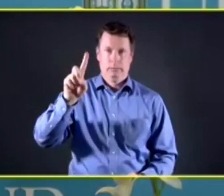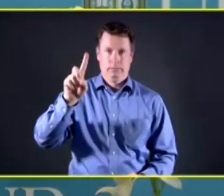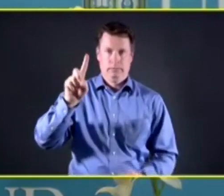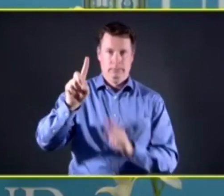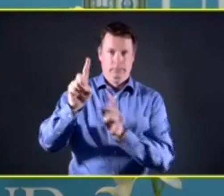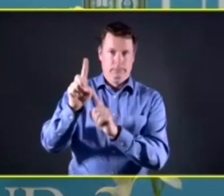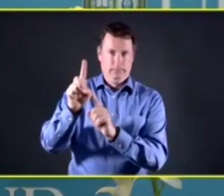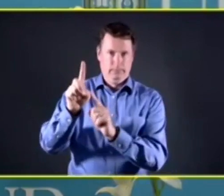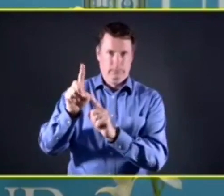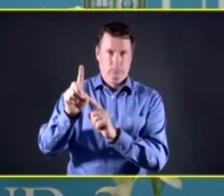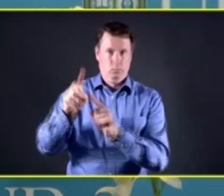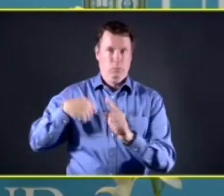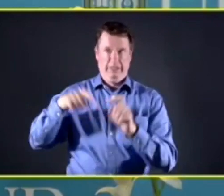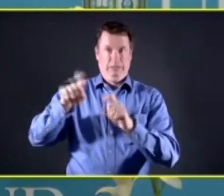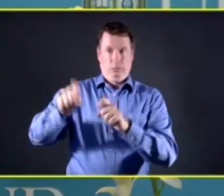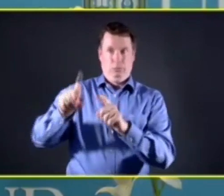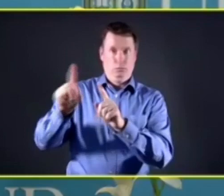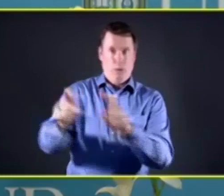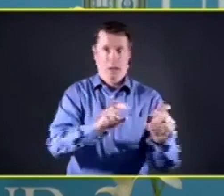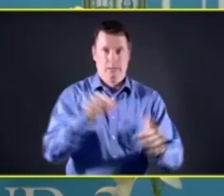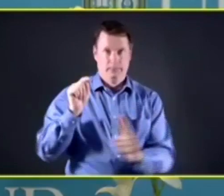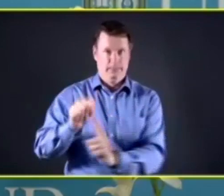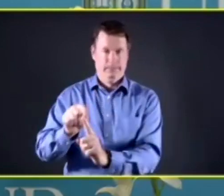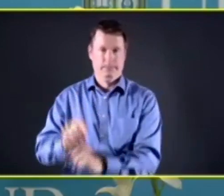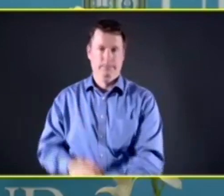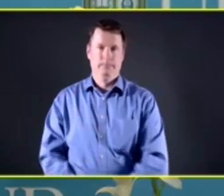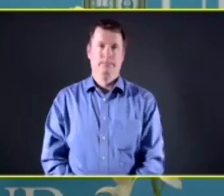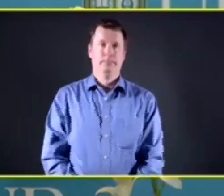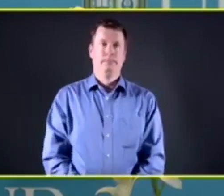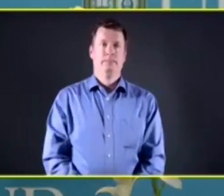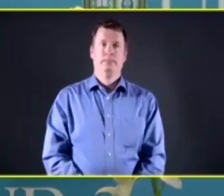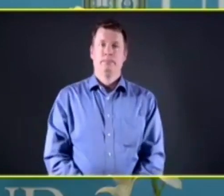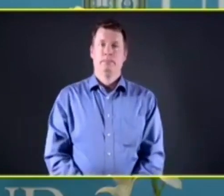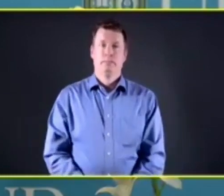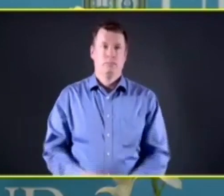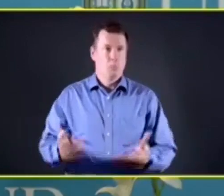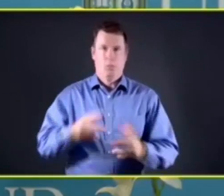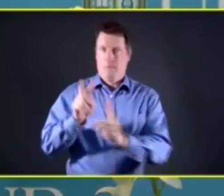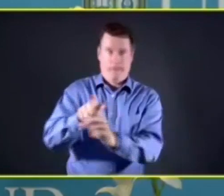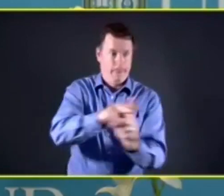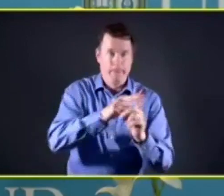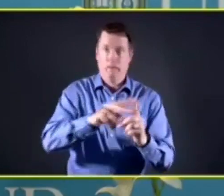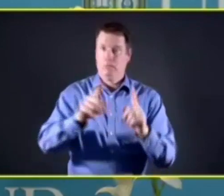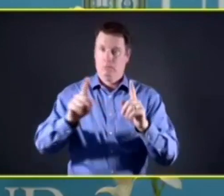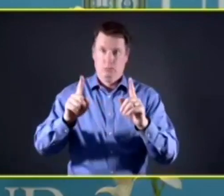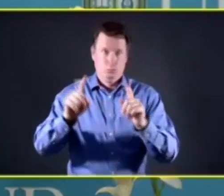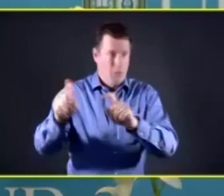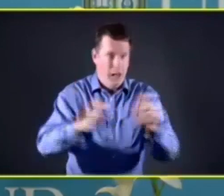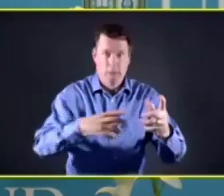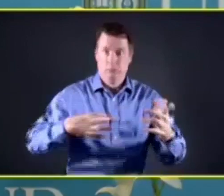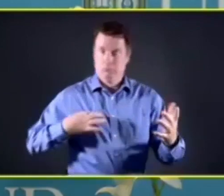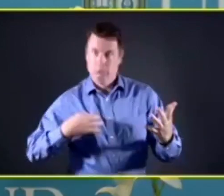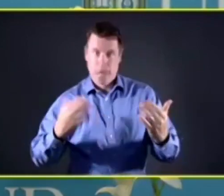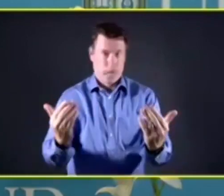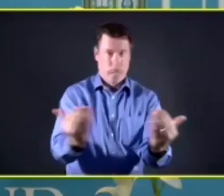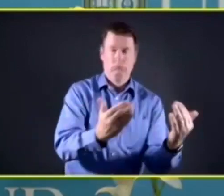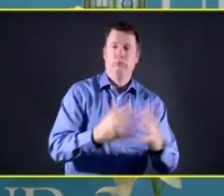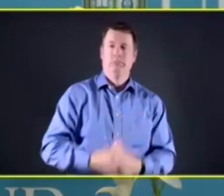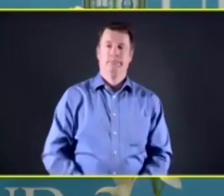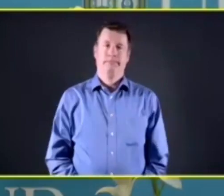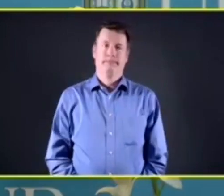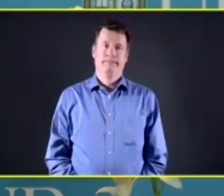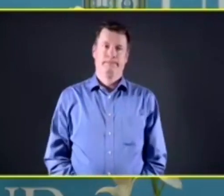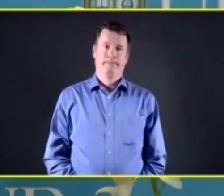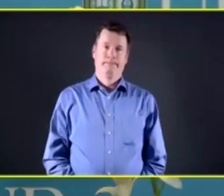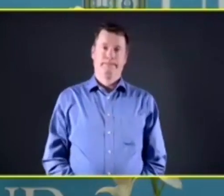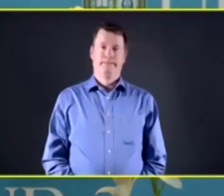see anything in the medical literature that says, just toss this out and forget about it. I mean, we don't have the studies,